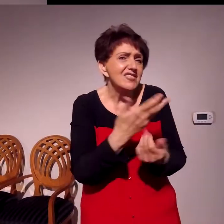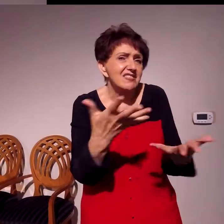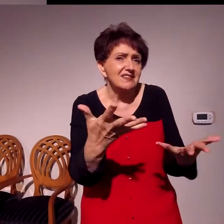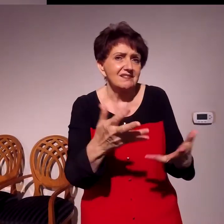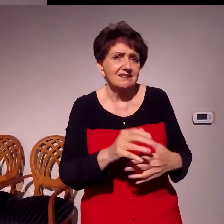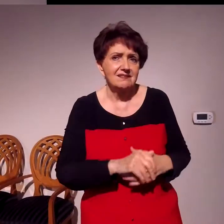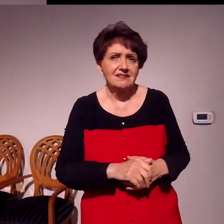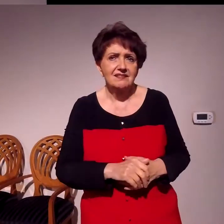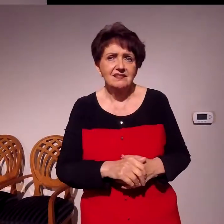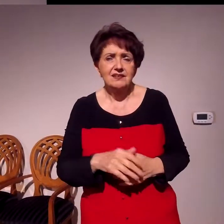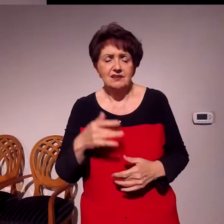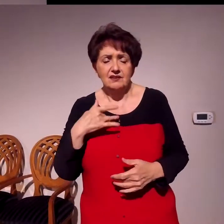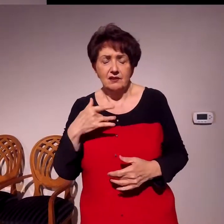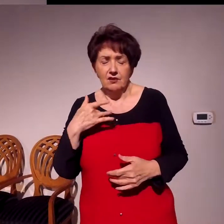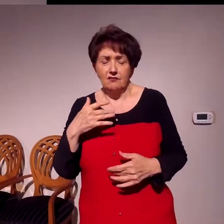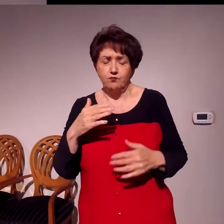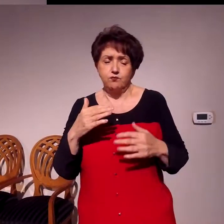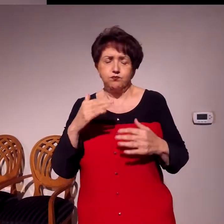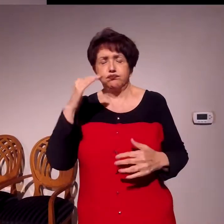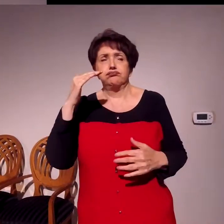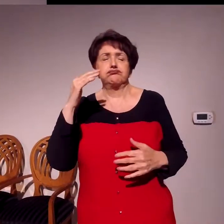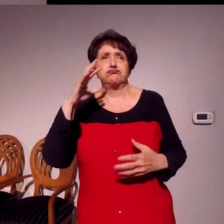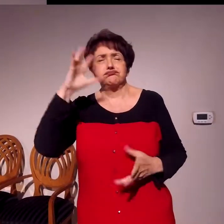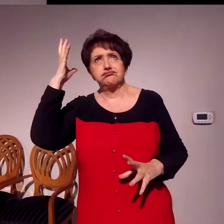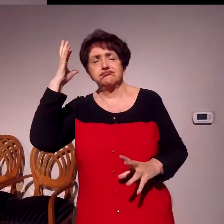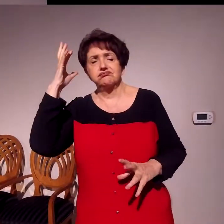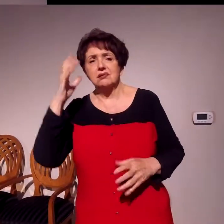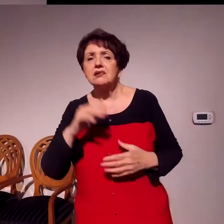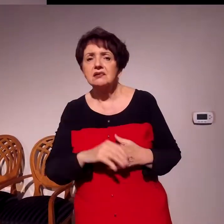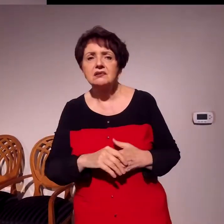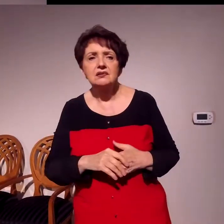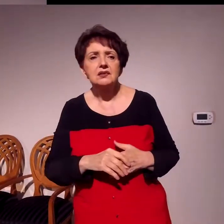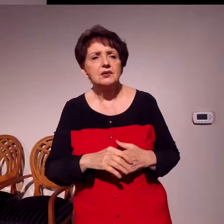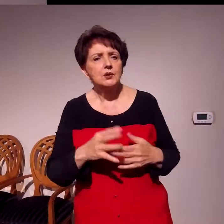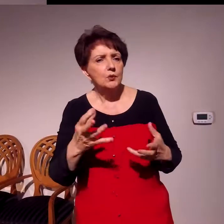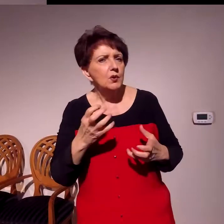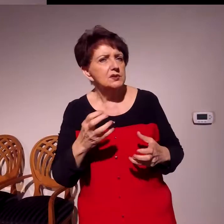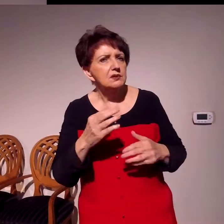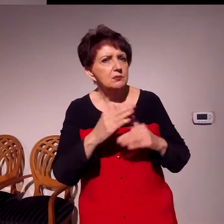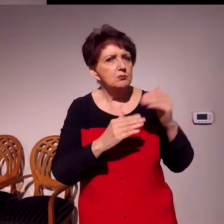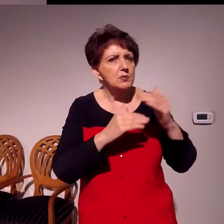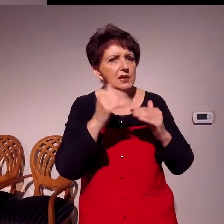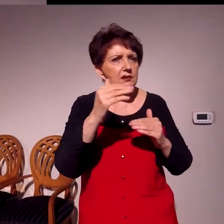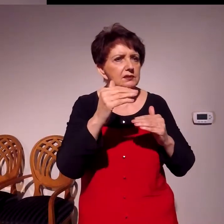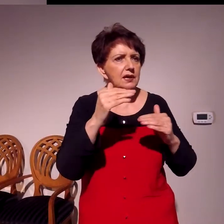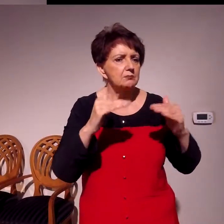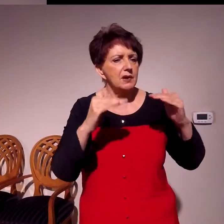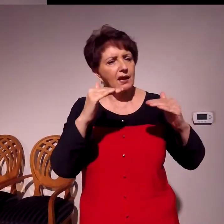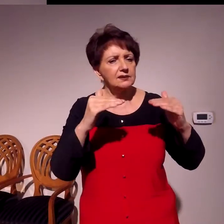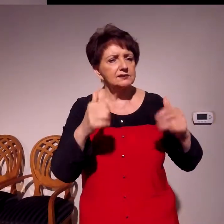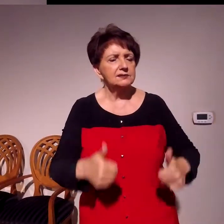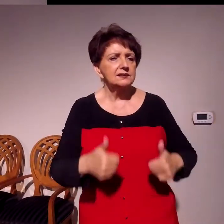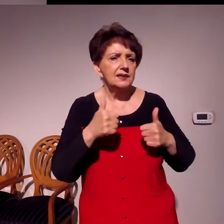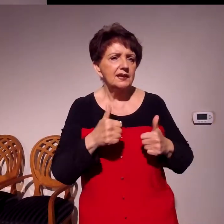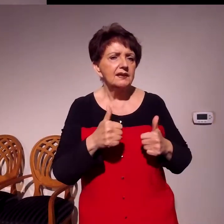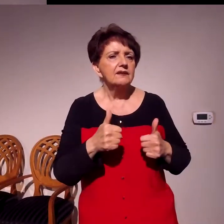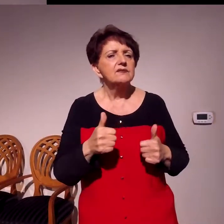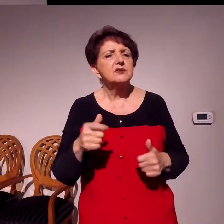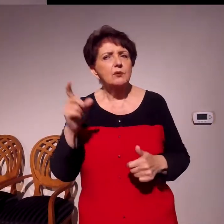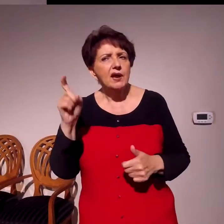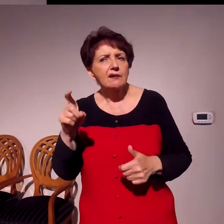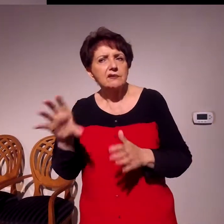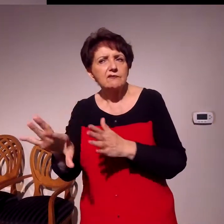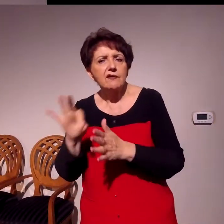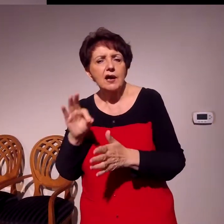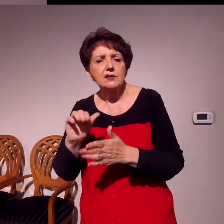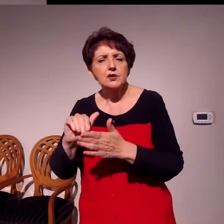in our culture today and to build the life that we want. And so we have to find a new way of